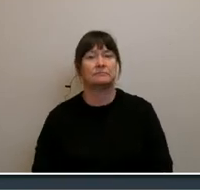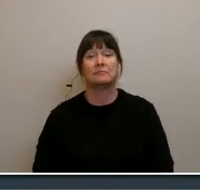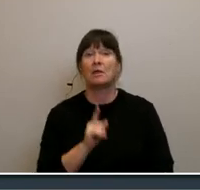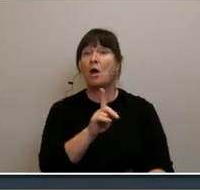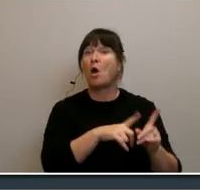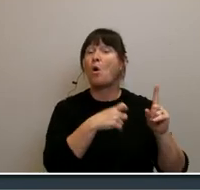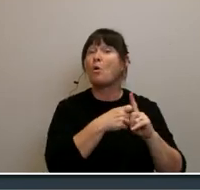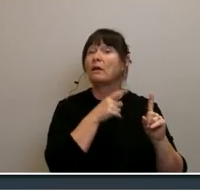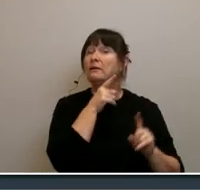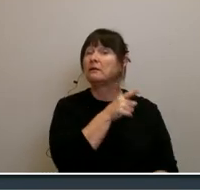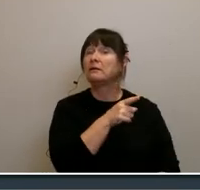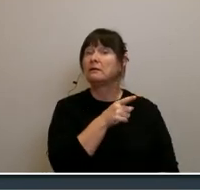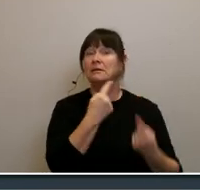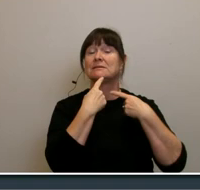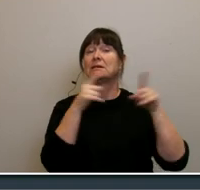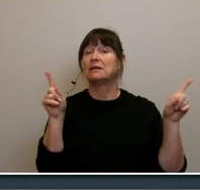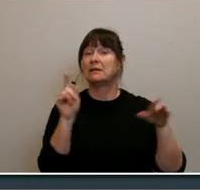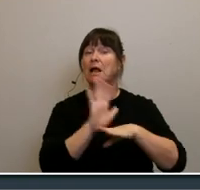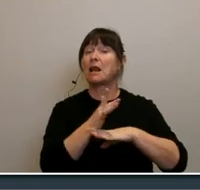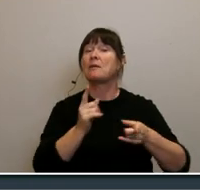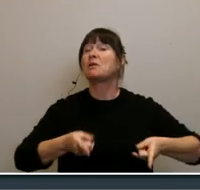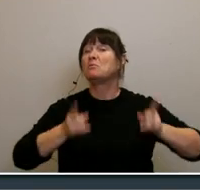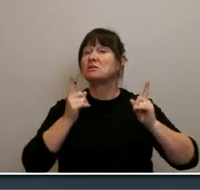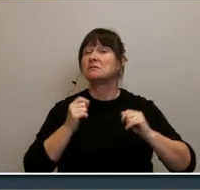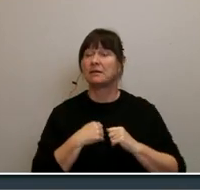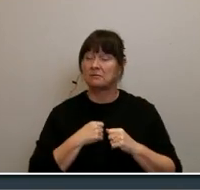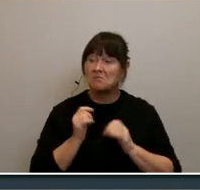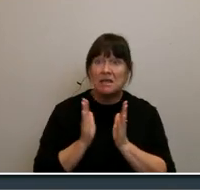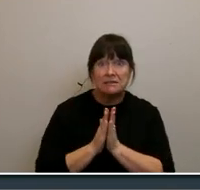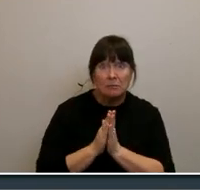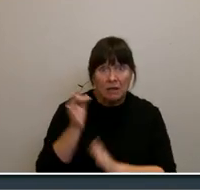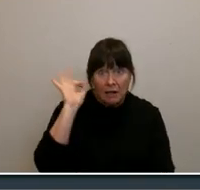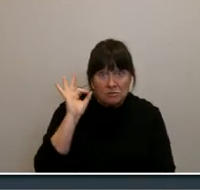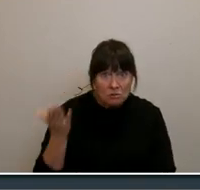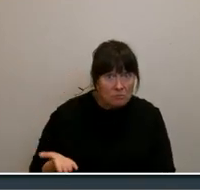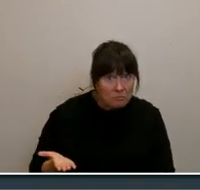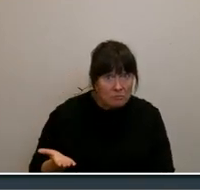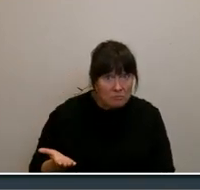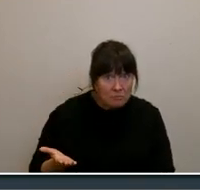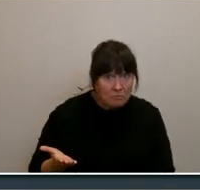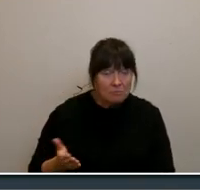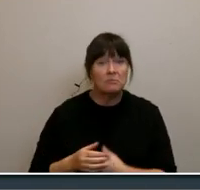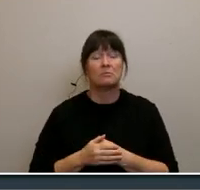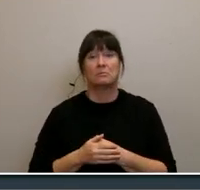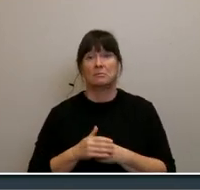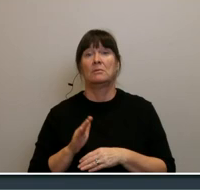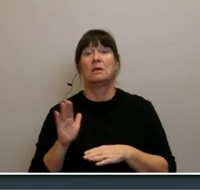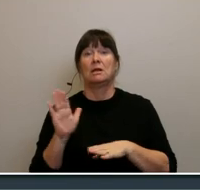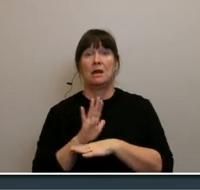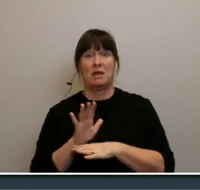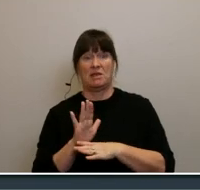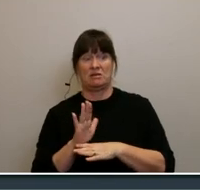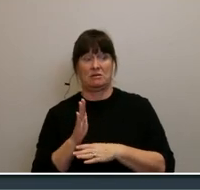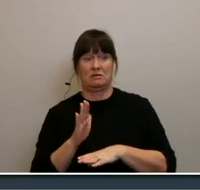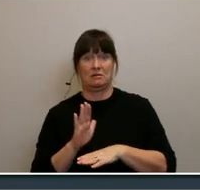Auckland has declared a climate emergency. Have we? Have we considered it? Clearly, climate is important in Hawke's Bay